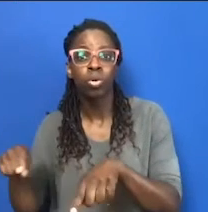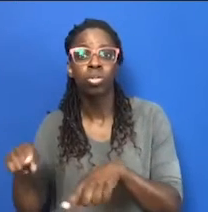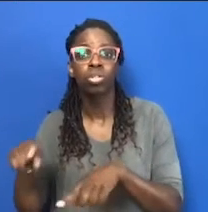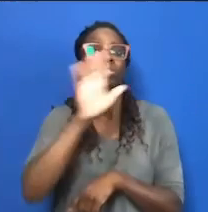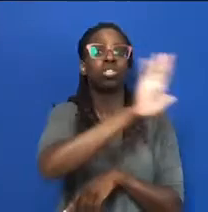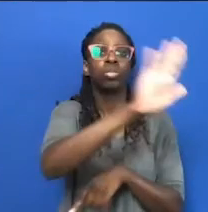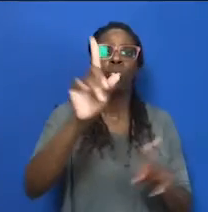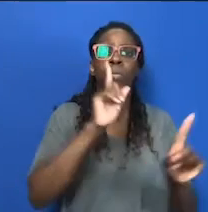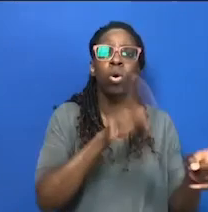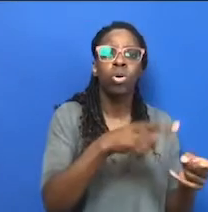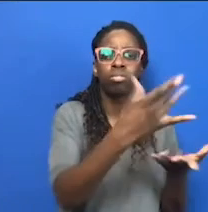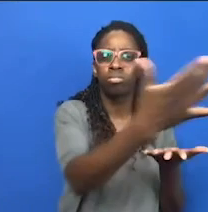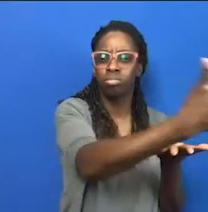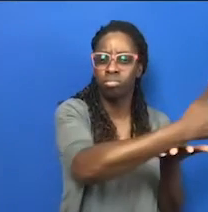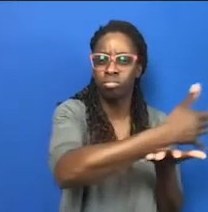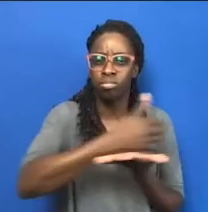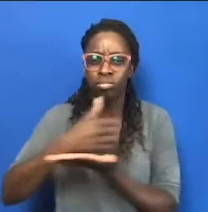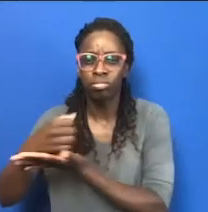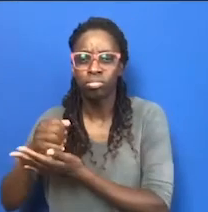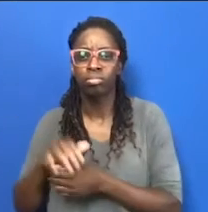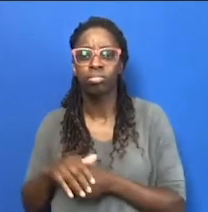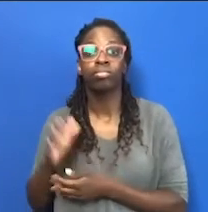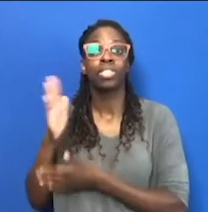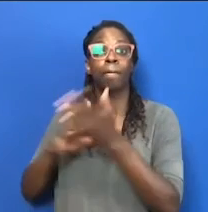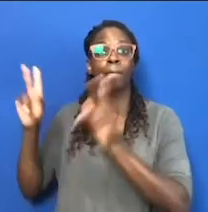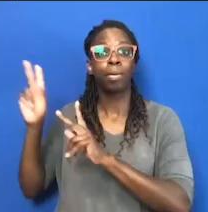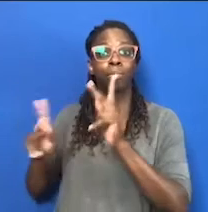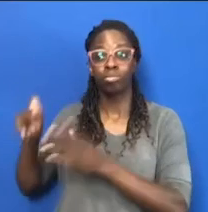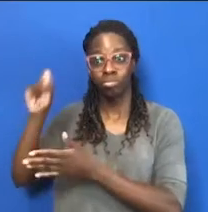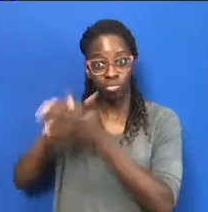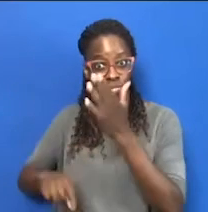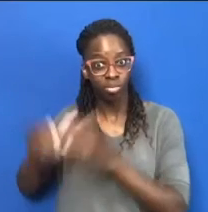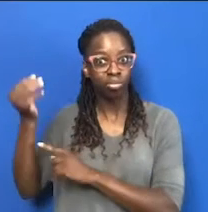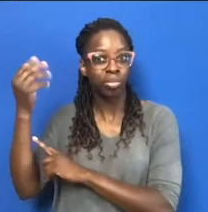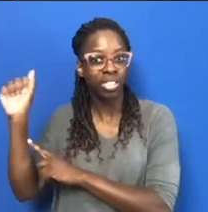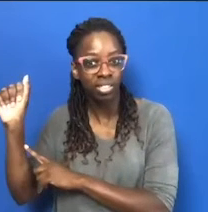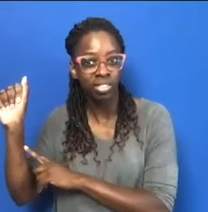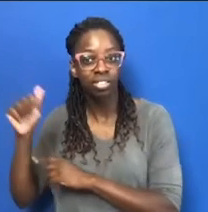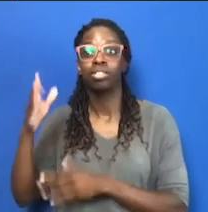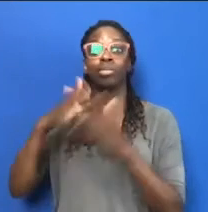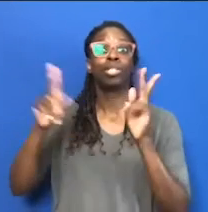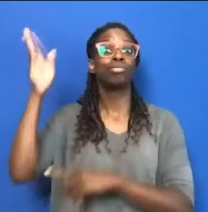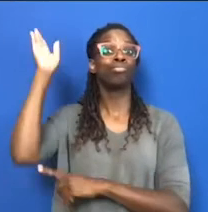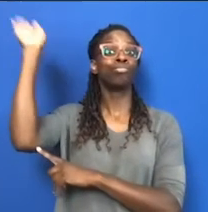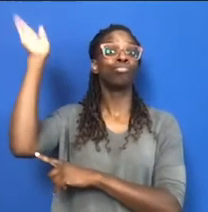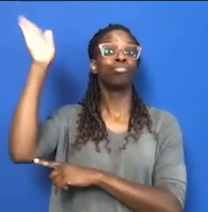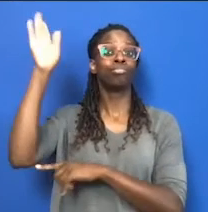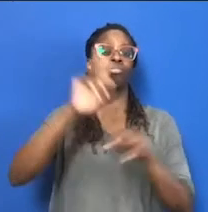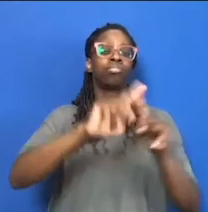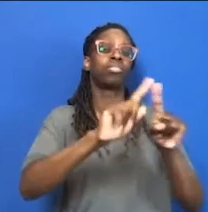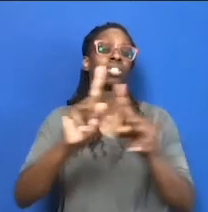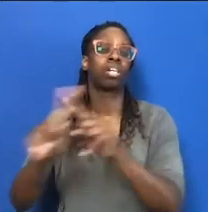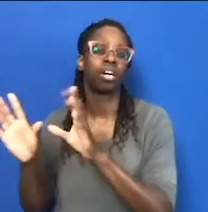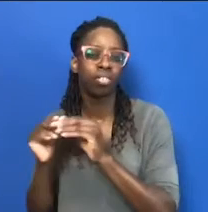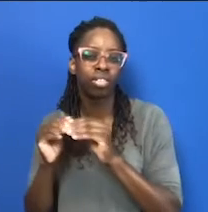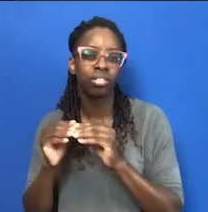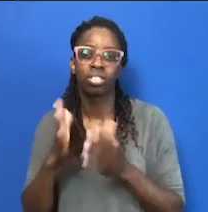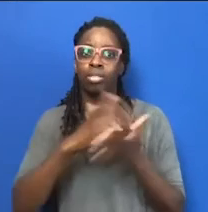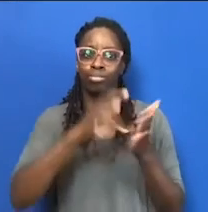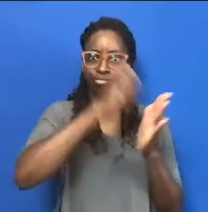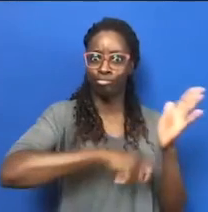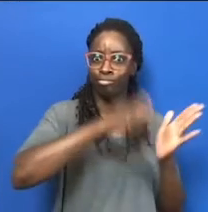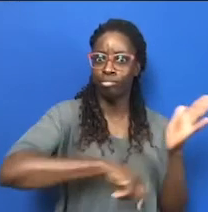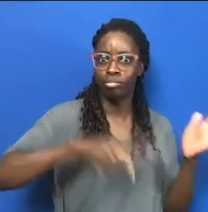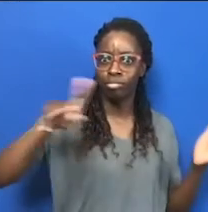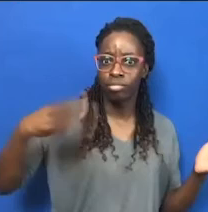theses, presentation transcripts, films, and doctoral dissertations. We